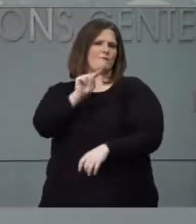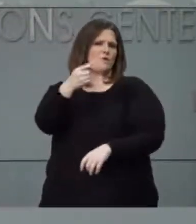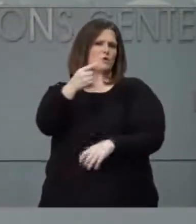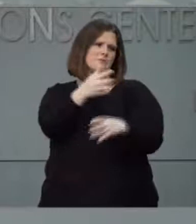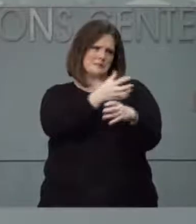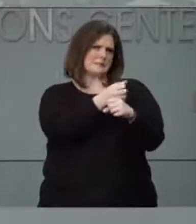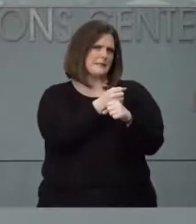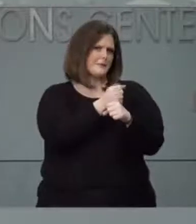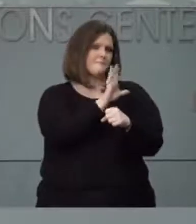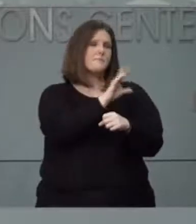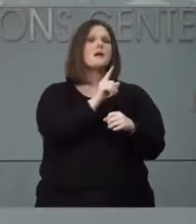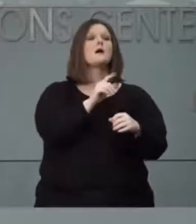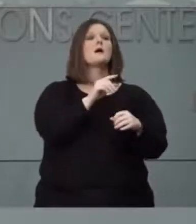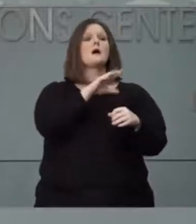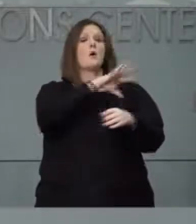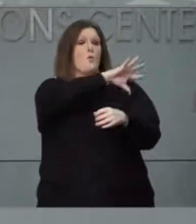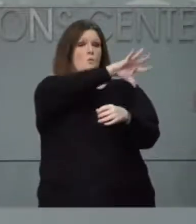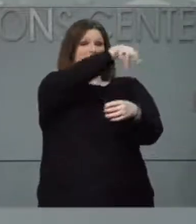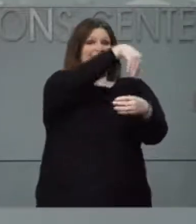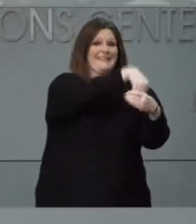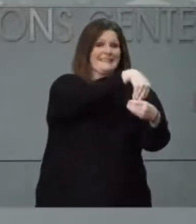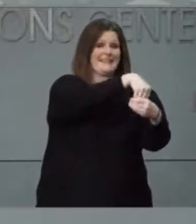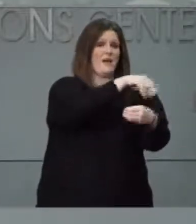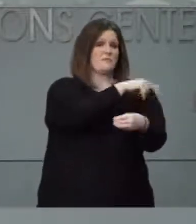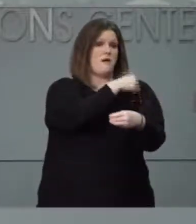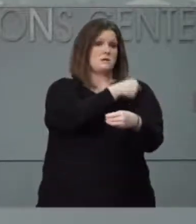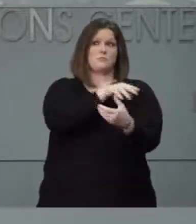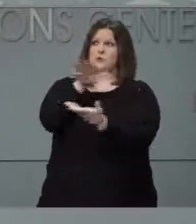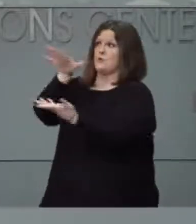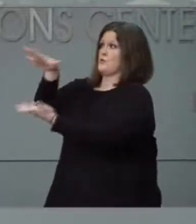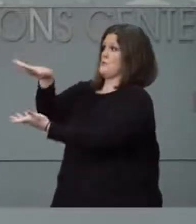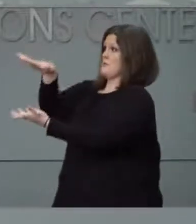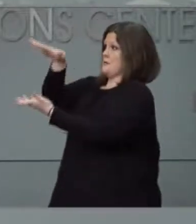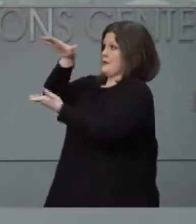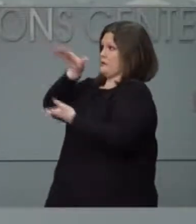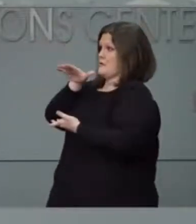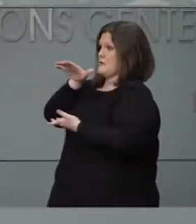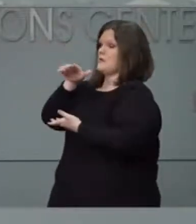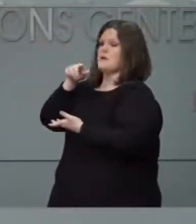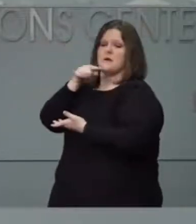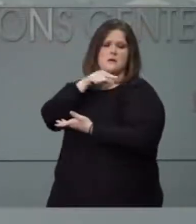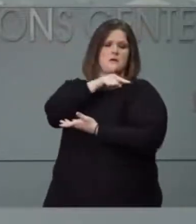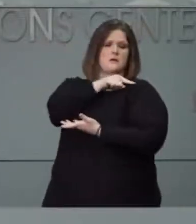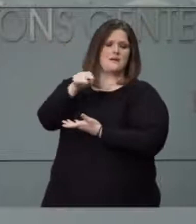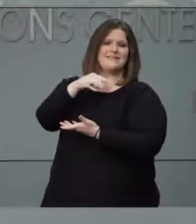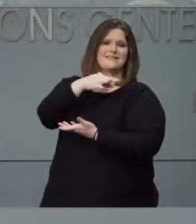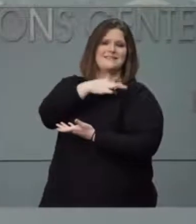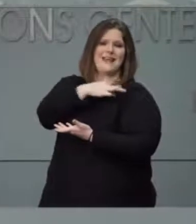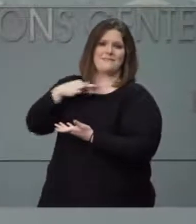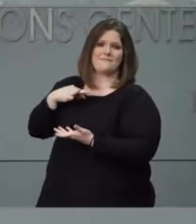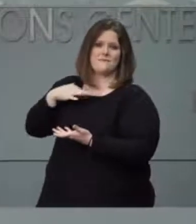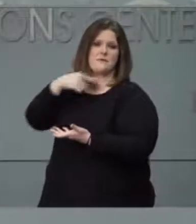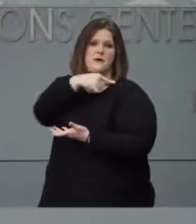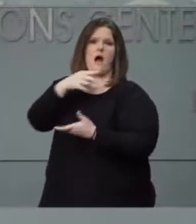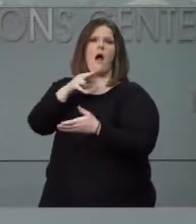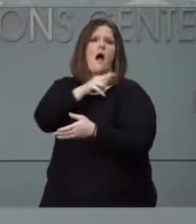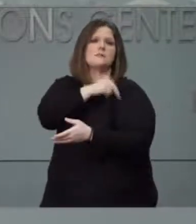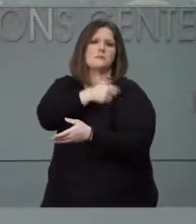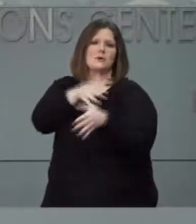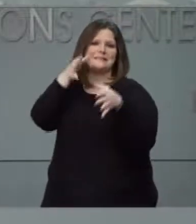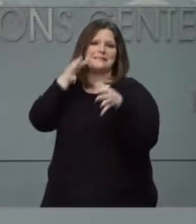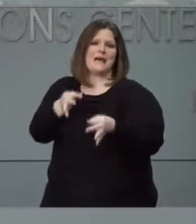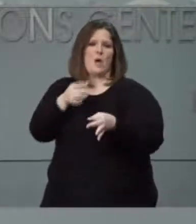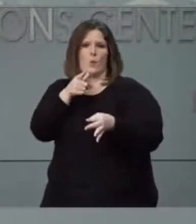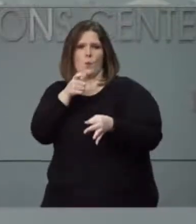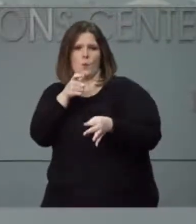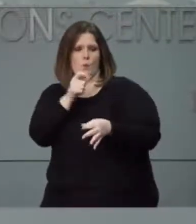themselves will then prioritize vaccination for their staff that work directly with COVID patients. So we're asking them to